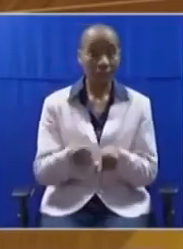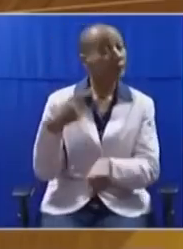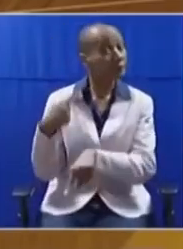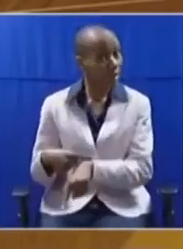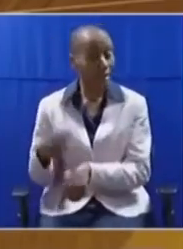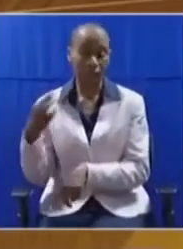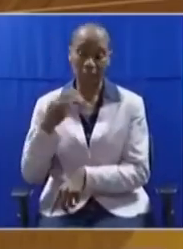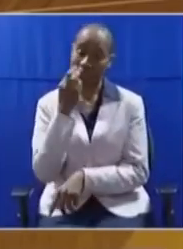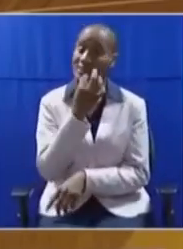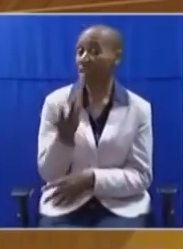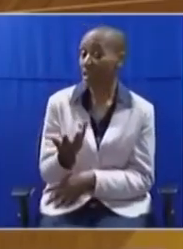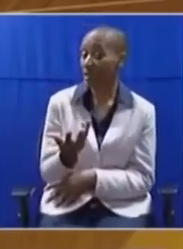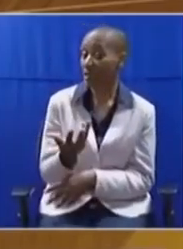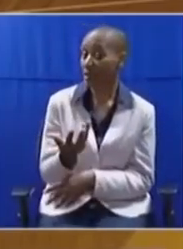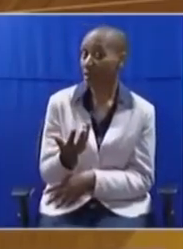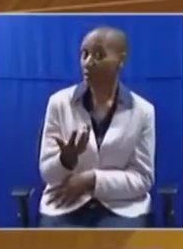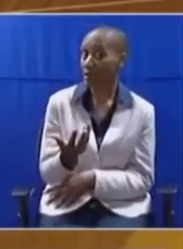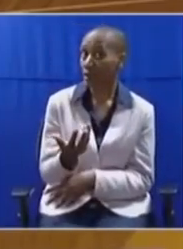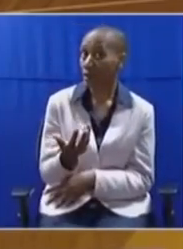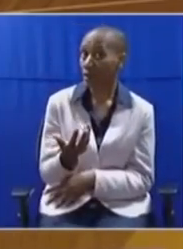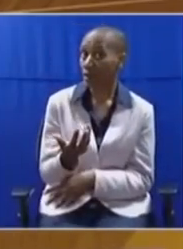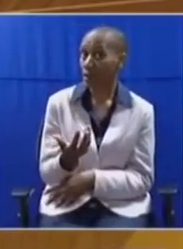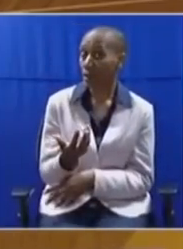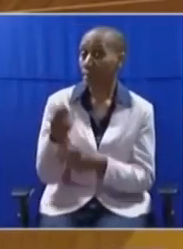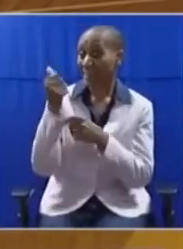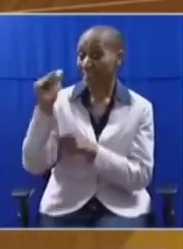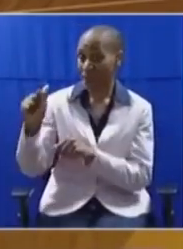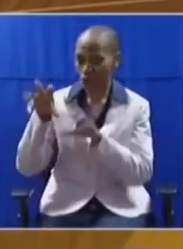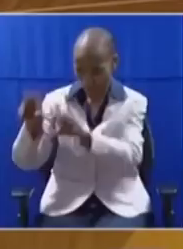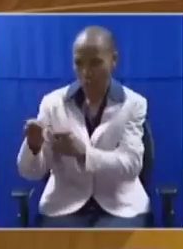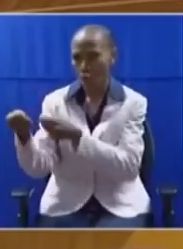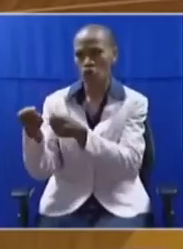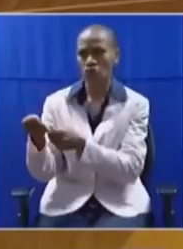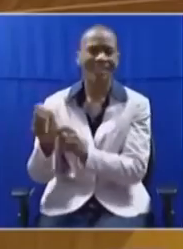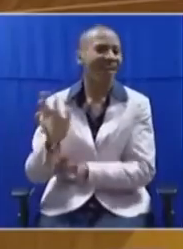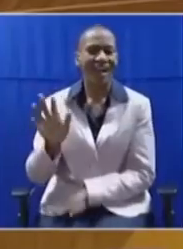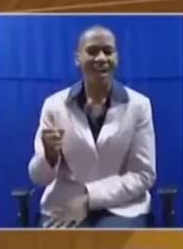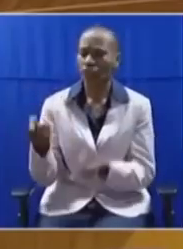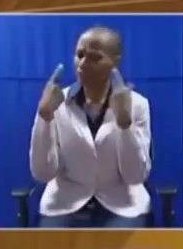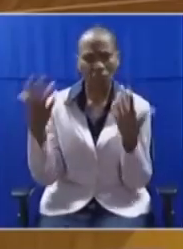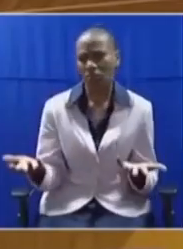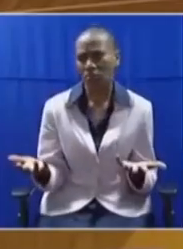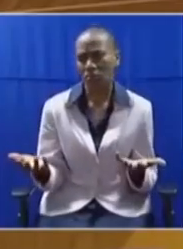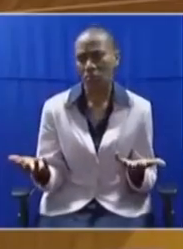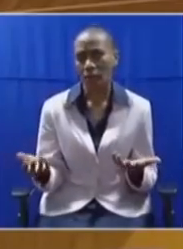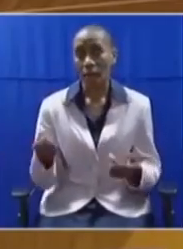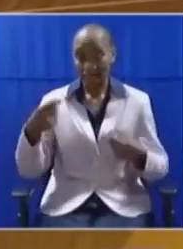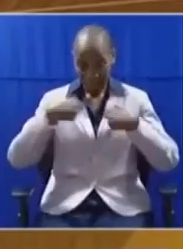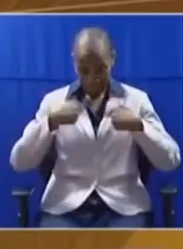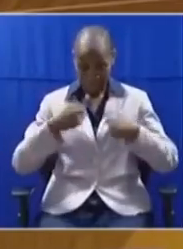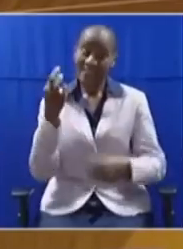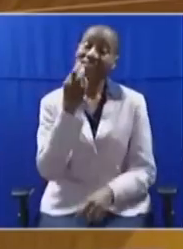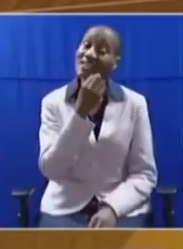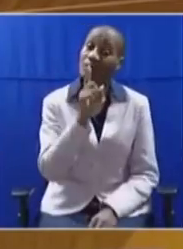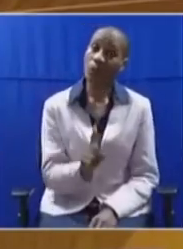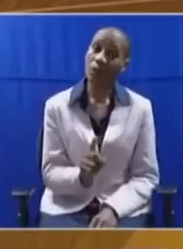we then say we are now going to expropriate your investment. It doesn't make sense. But what we have said,